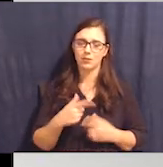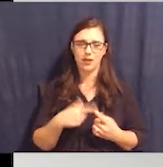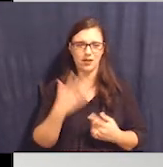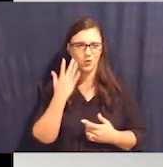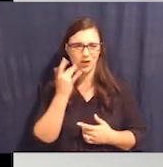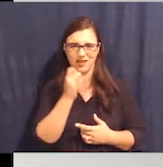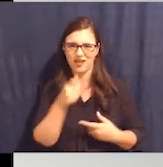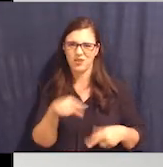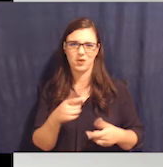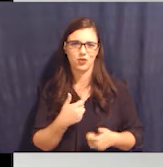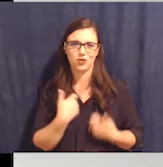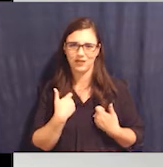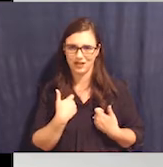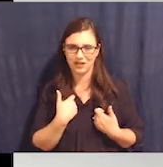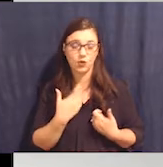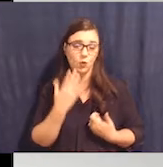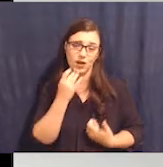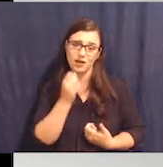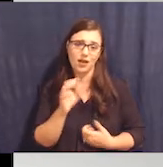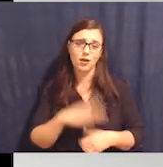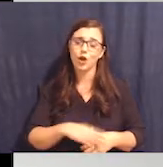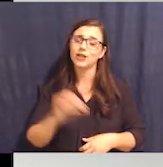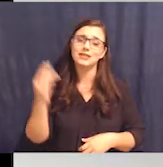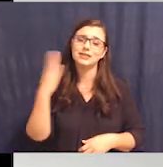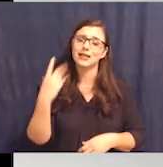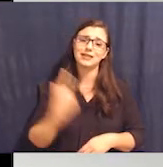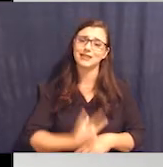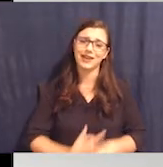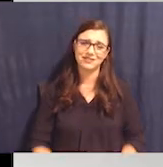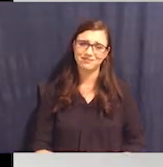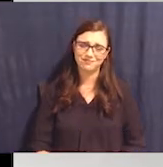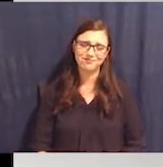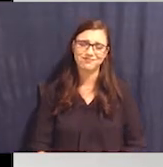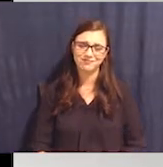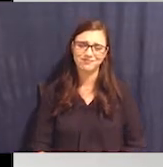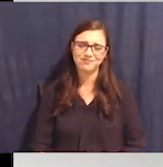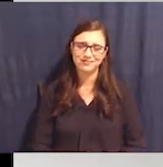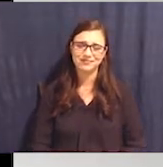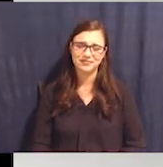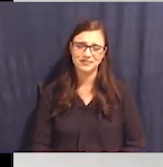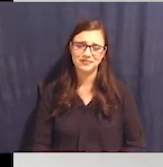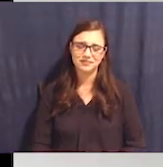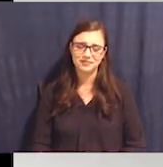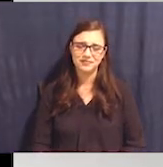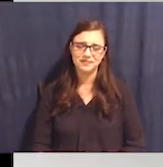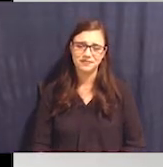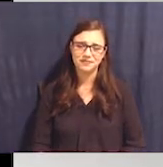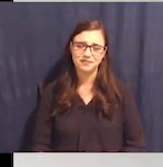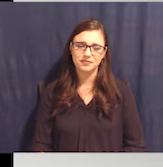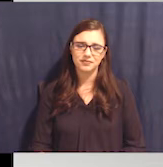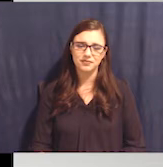why not do it while you're living? Why not do it on a sunny day? And